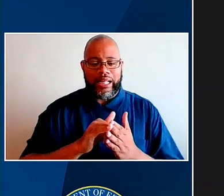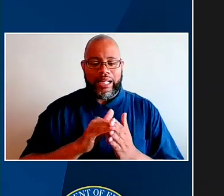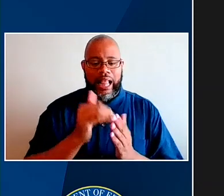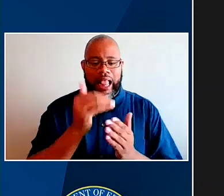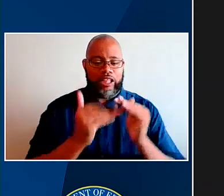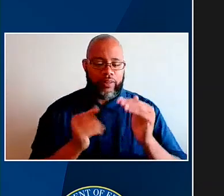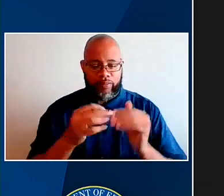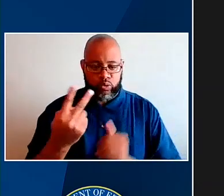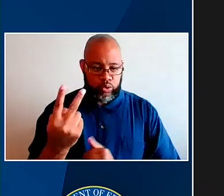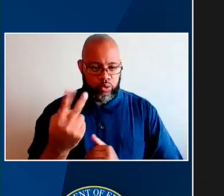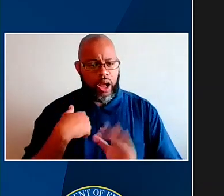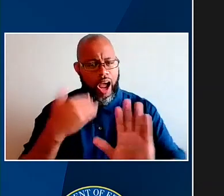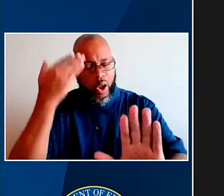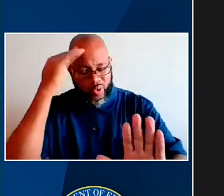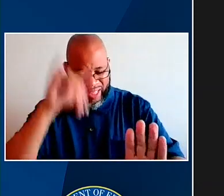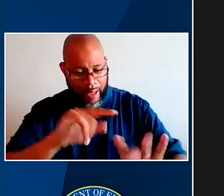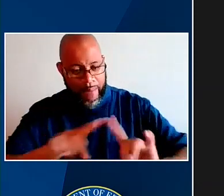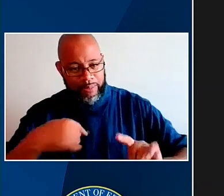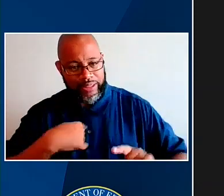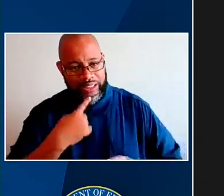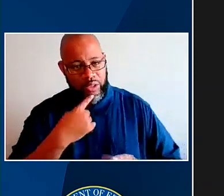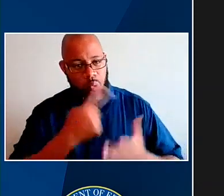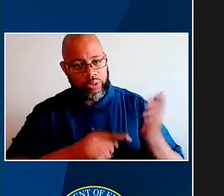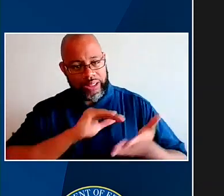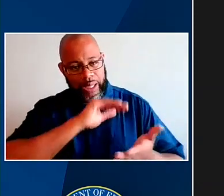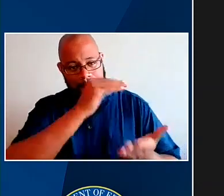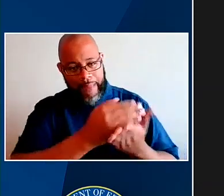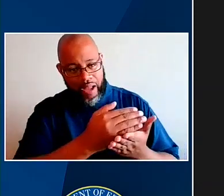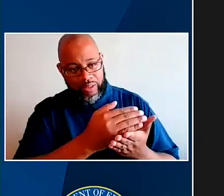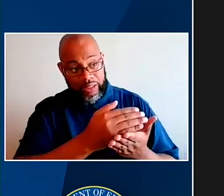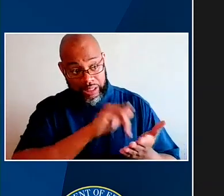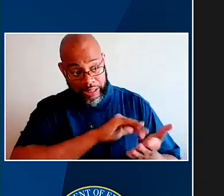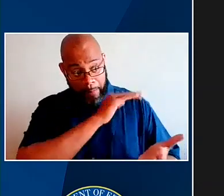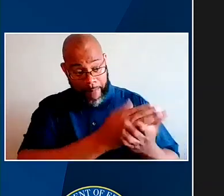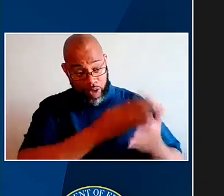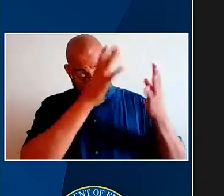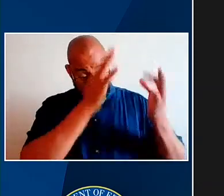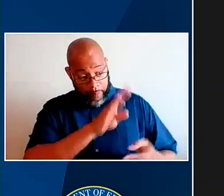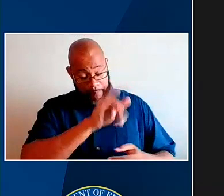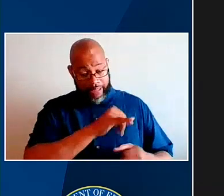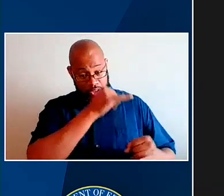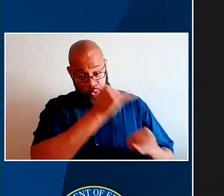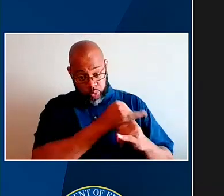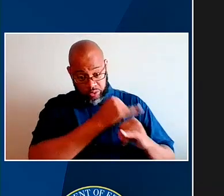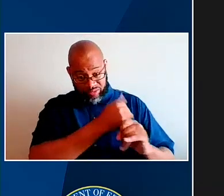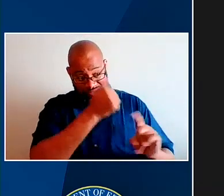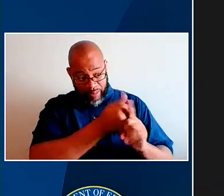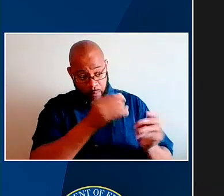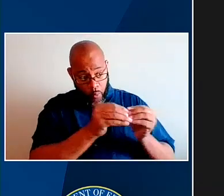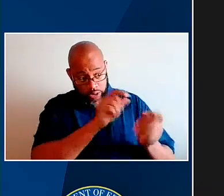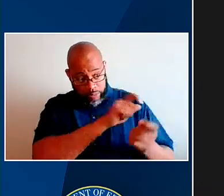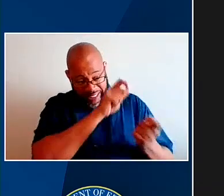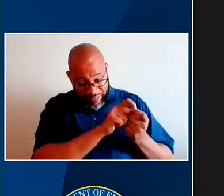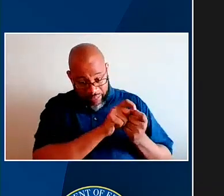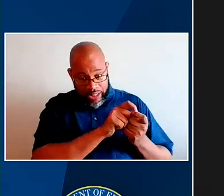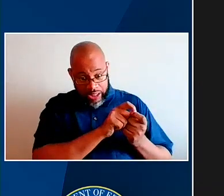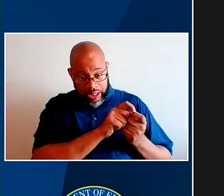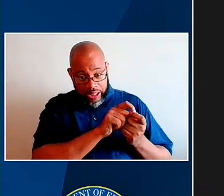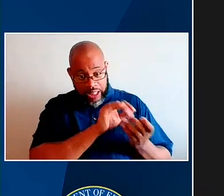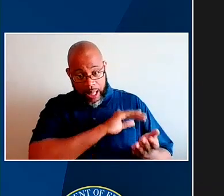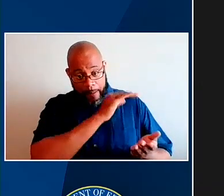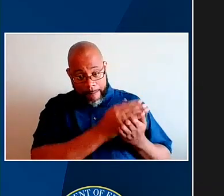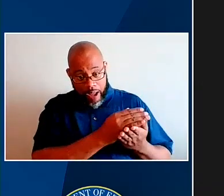those two amounts. No, I know that, but I'm saying, what is the amount? Is the amount determined by the institution, more specifically the amount